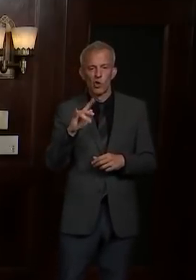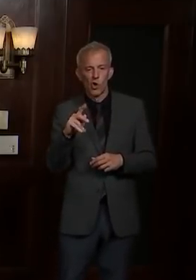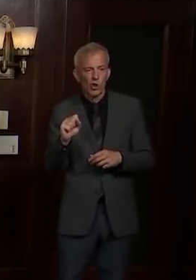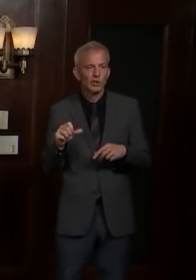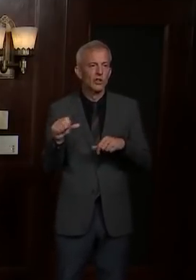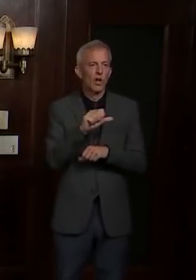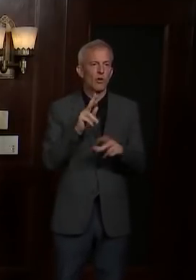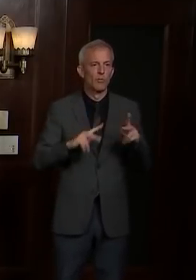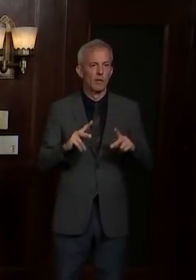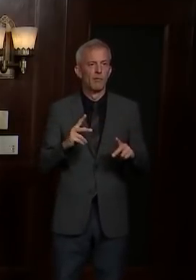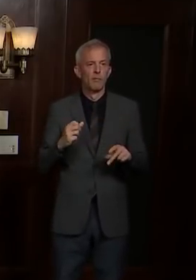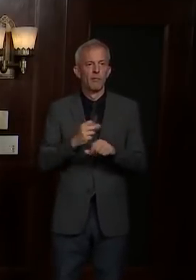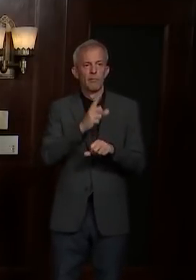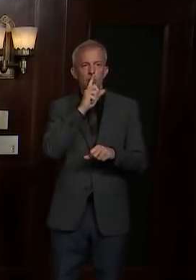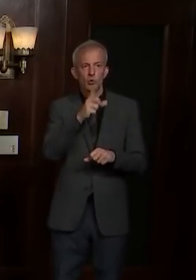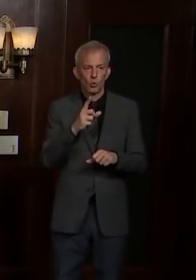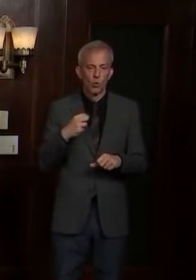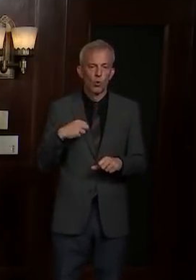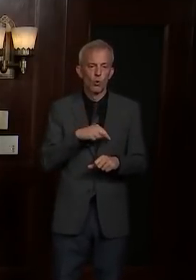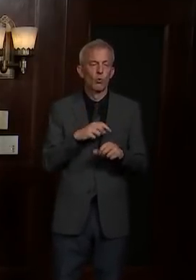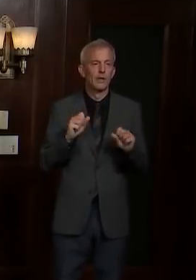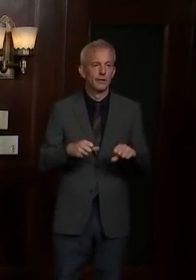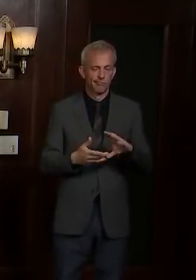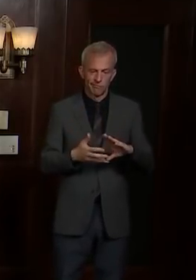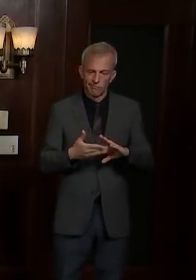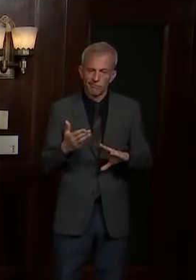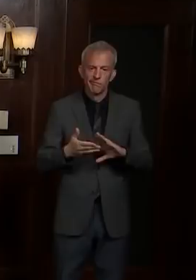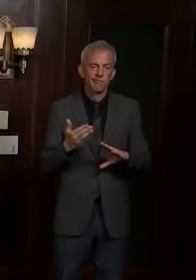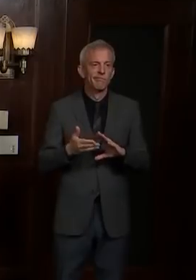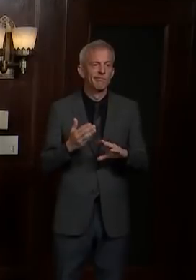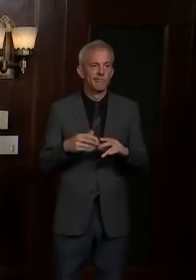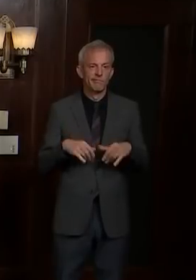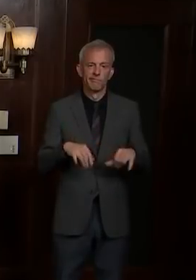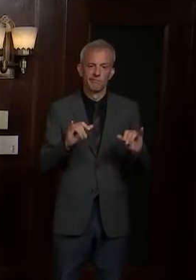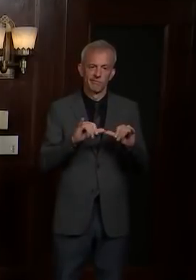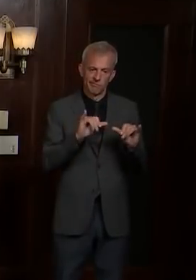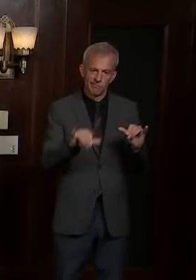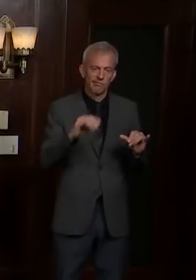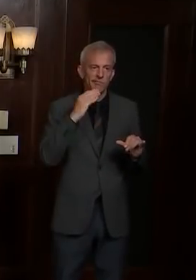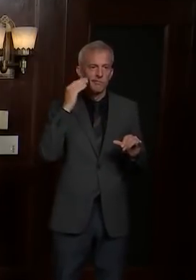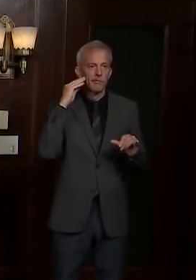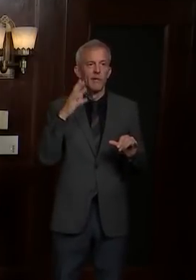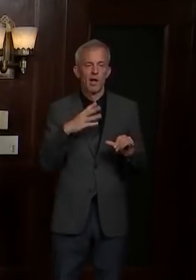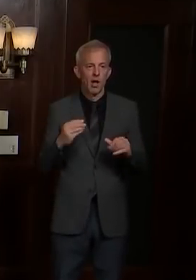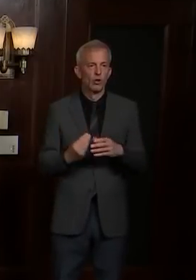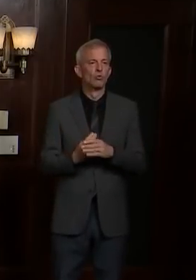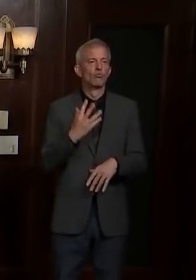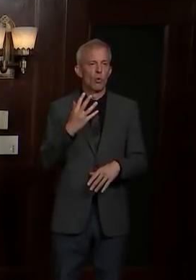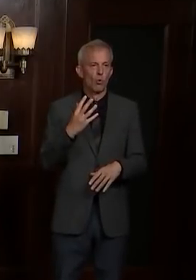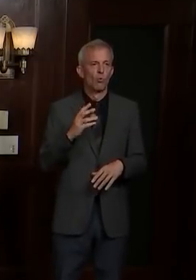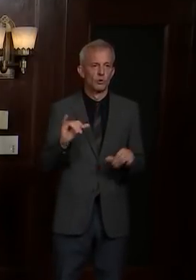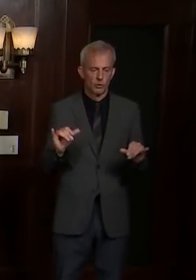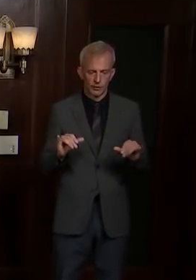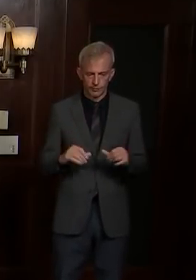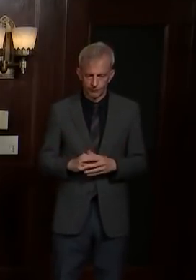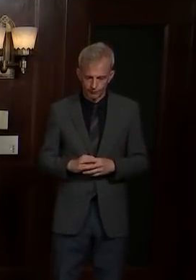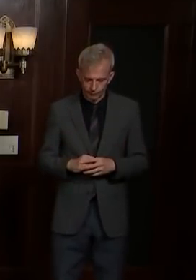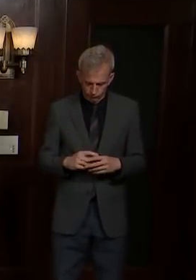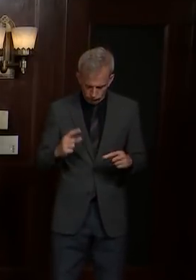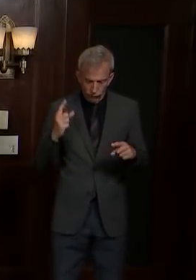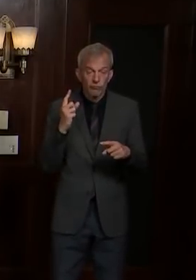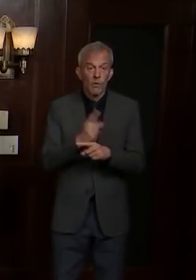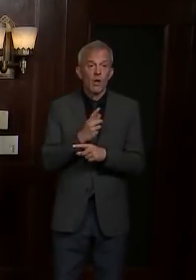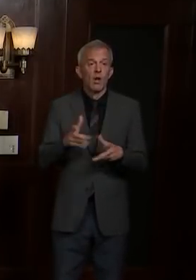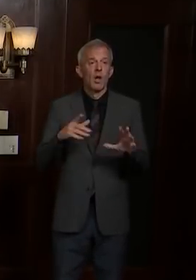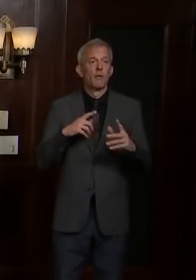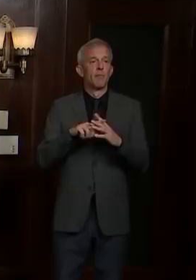are ensuring that we can not only stay put at home, but that we can prosper at home as well. As usual, let me begin